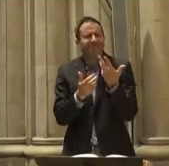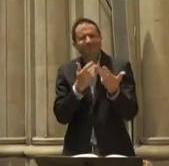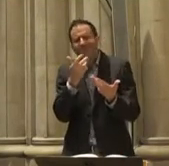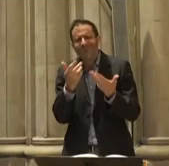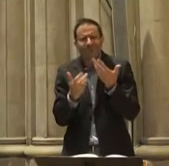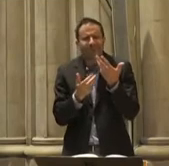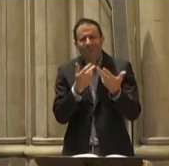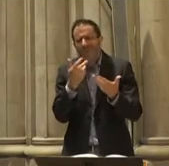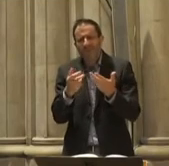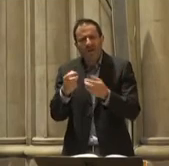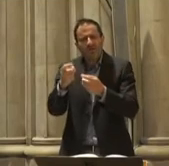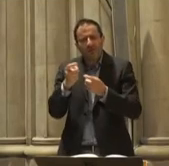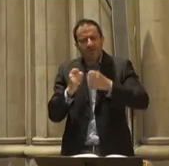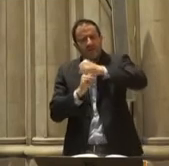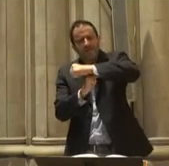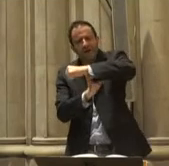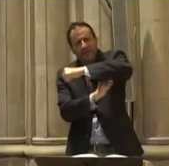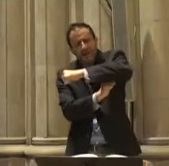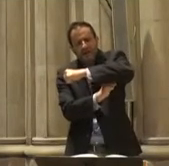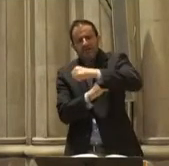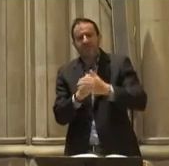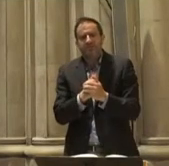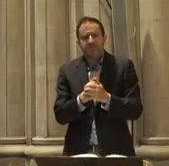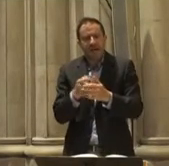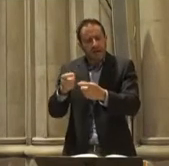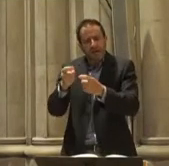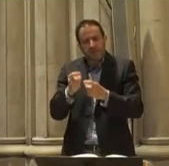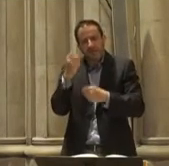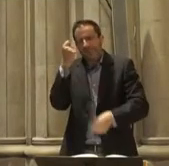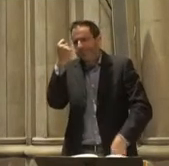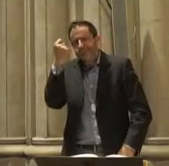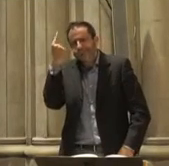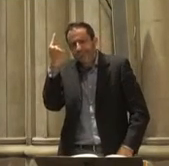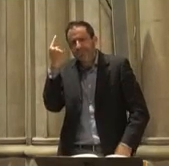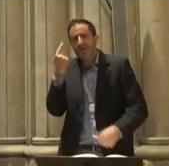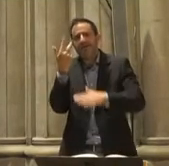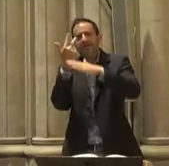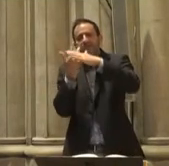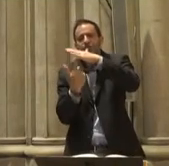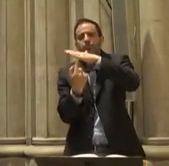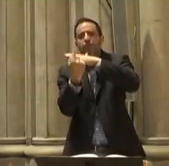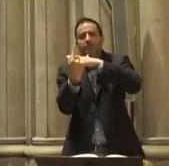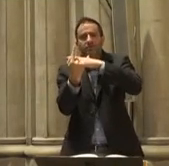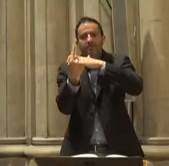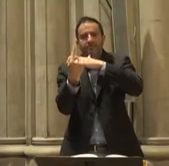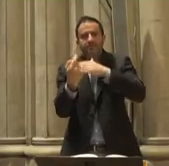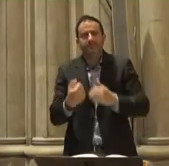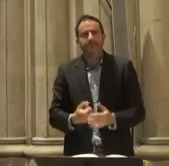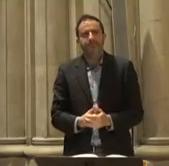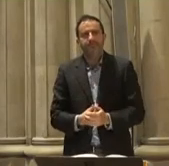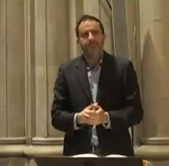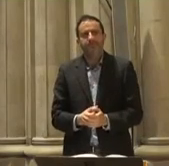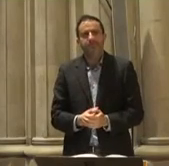the foundation upon which a systematic understanding of the Trinity can be built.